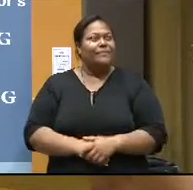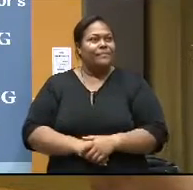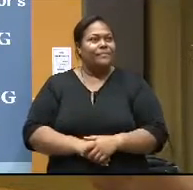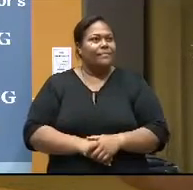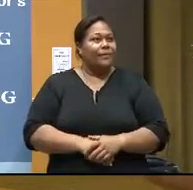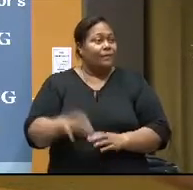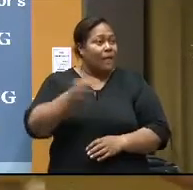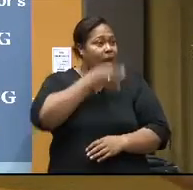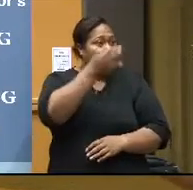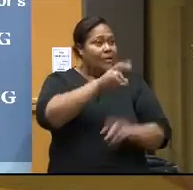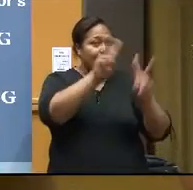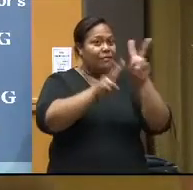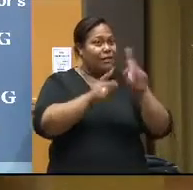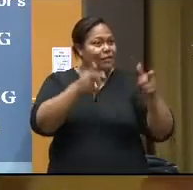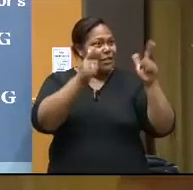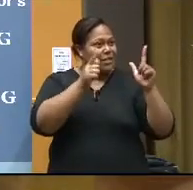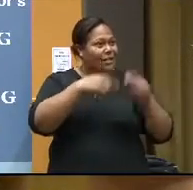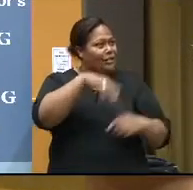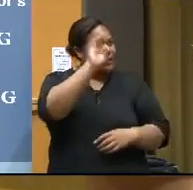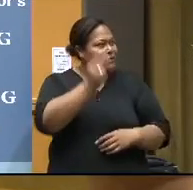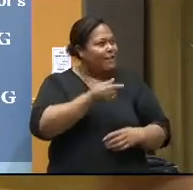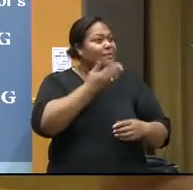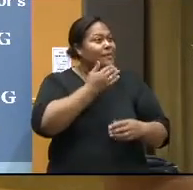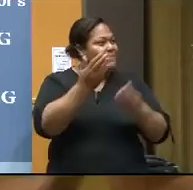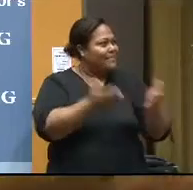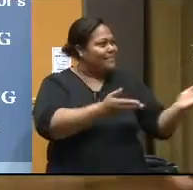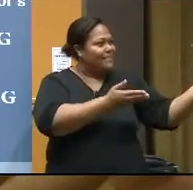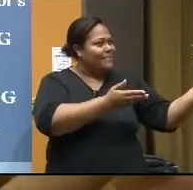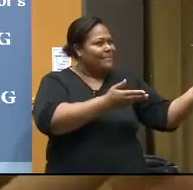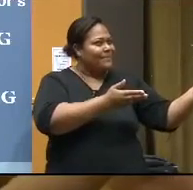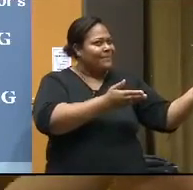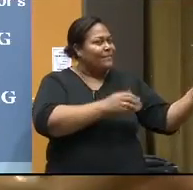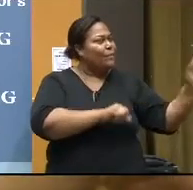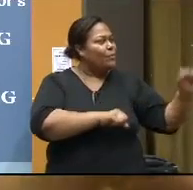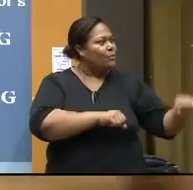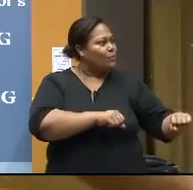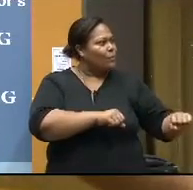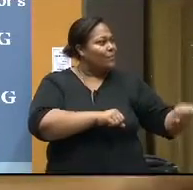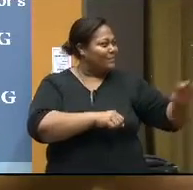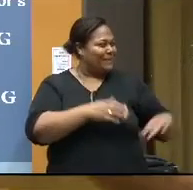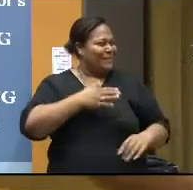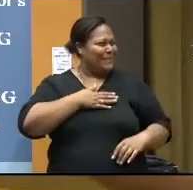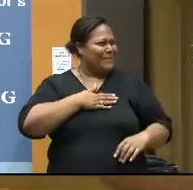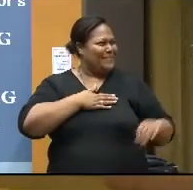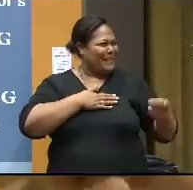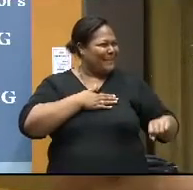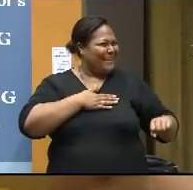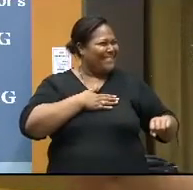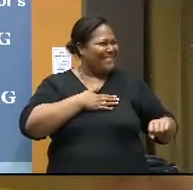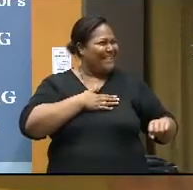I'll ask the Vice-Chancellor and the Chief Guest to take their seats, please. If you go on the right-hand side, on my right-hand side, your left.